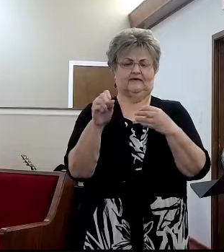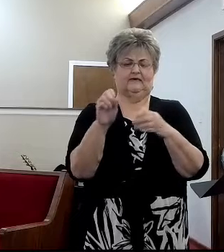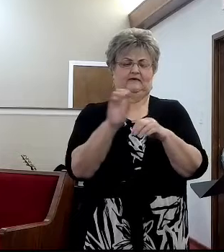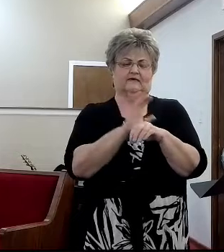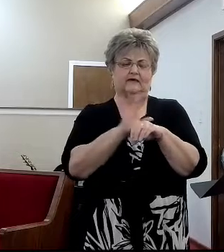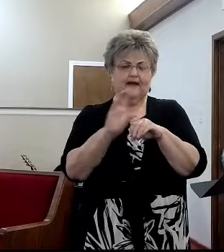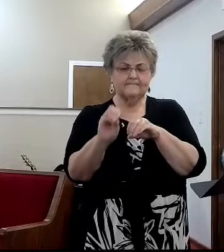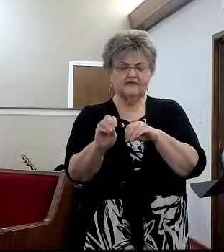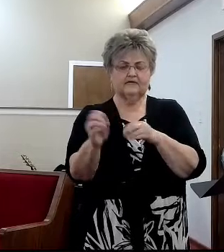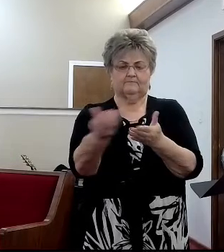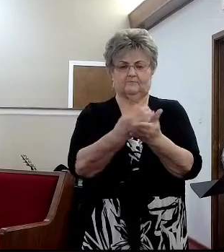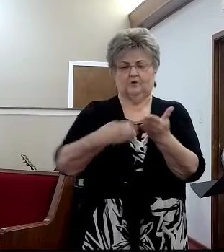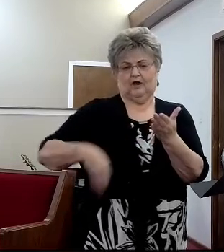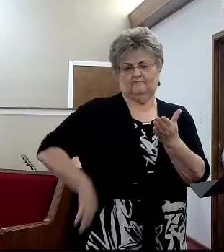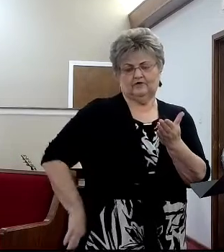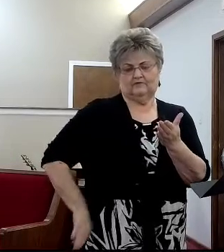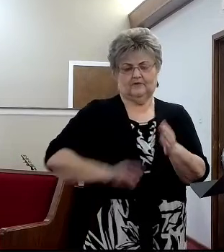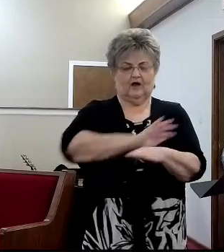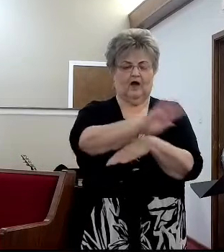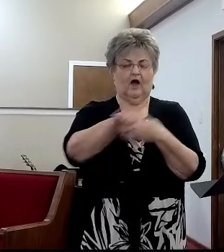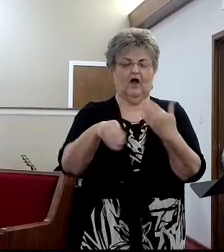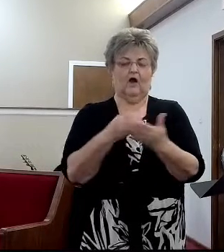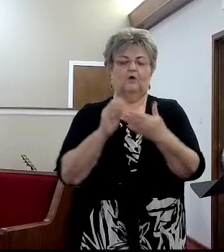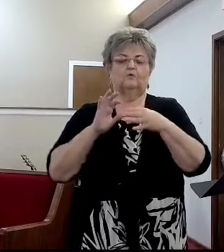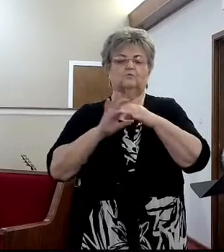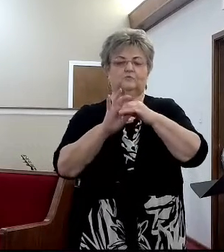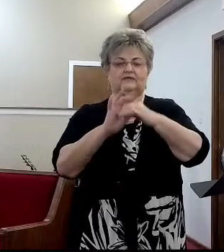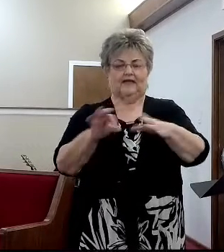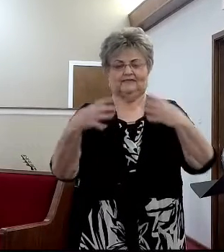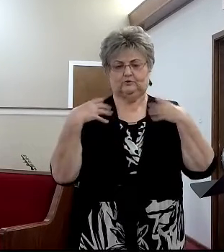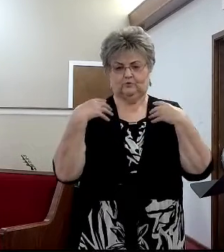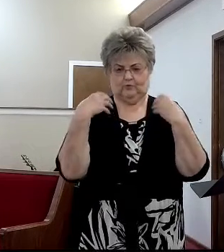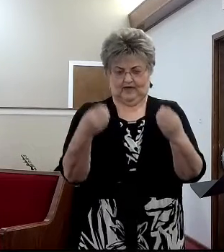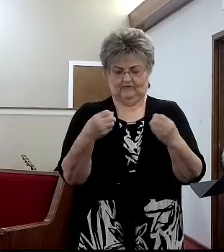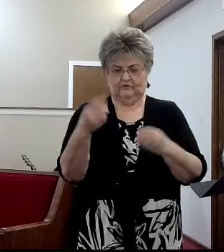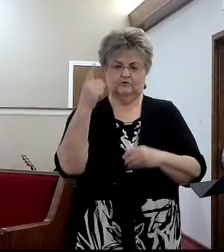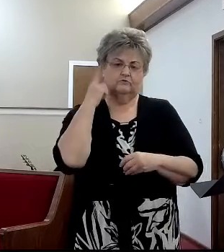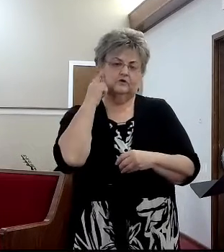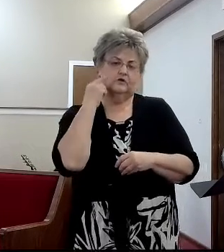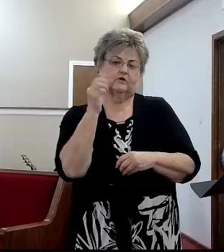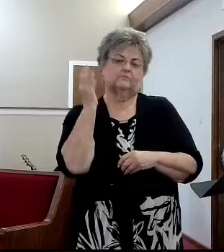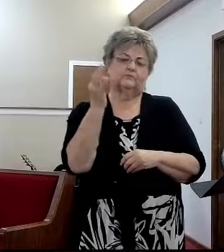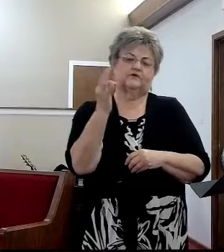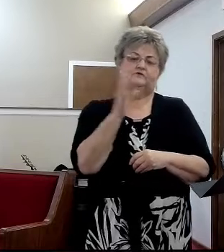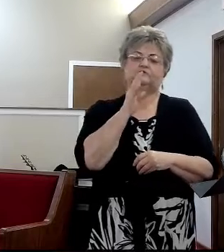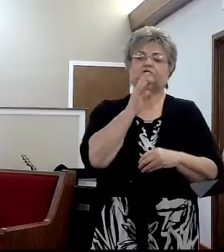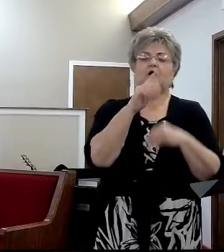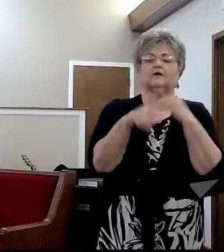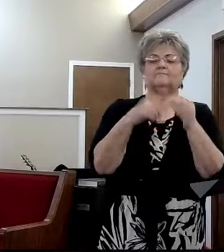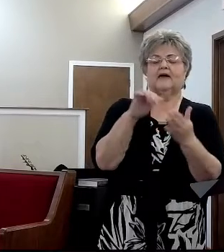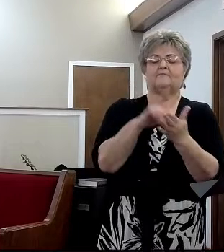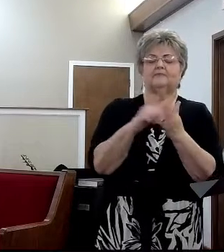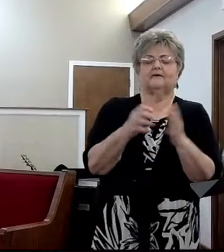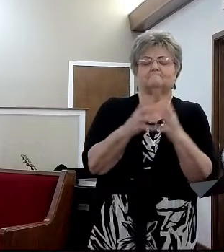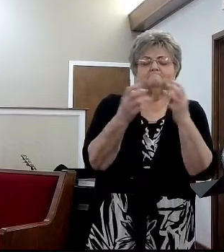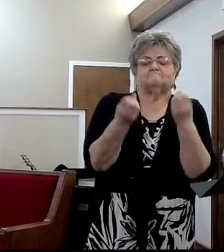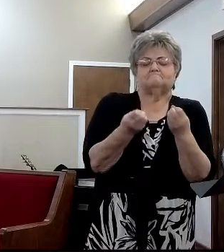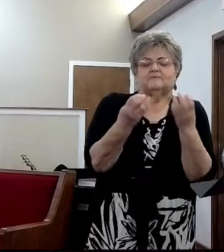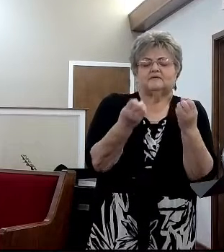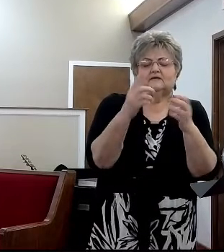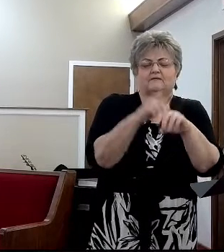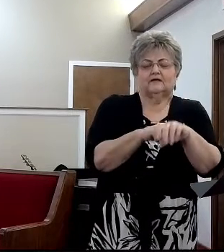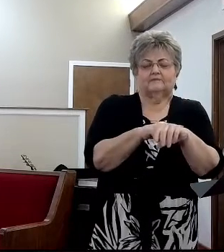businesses in our country, and they're all health related. You've heard Pastor talk about this time and time again, about how much money we as